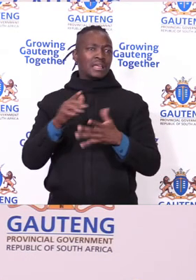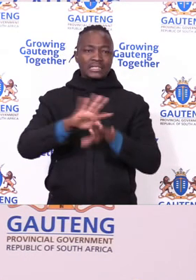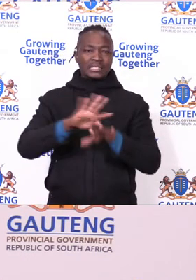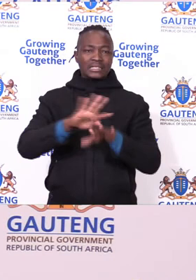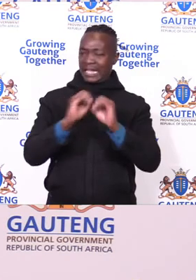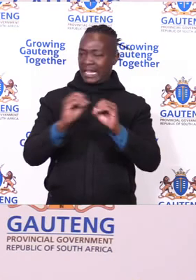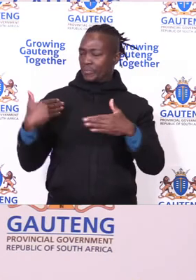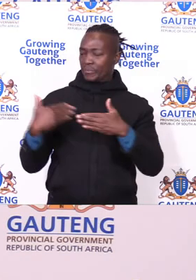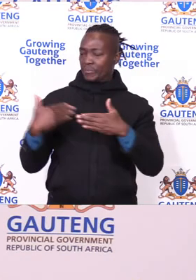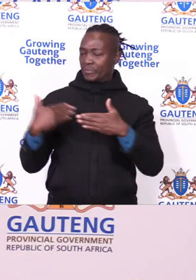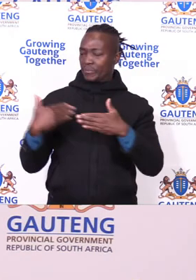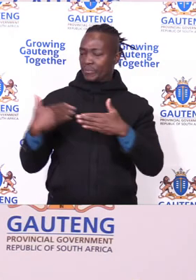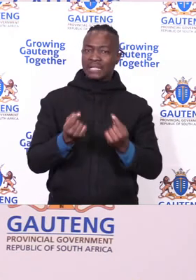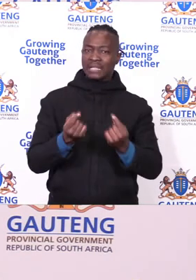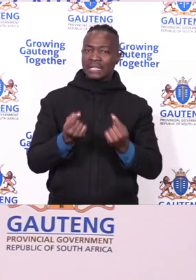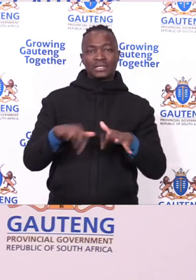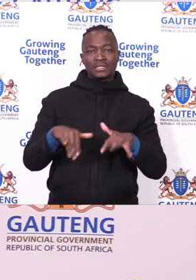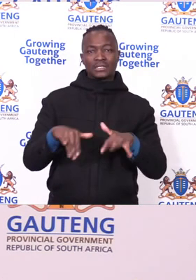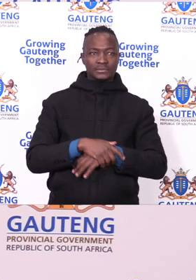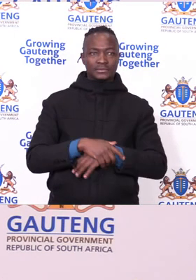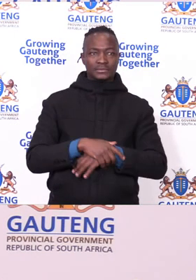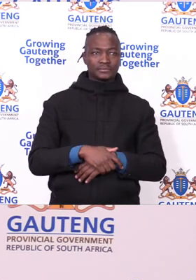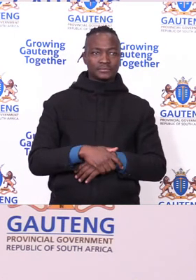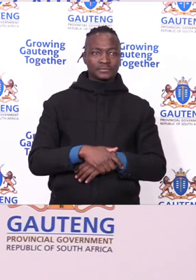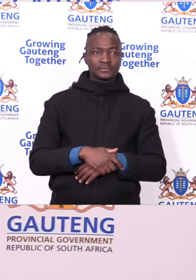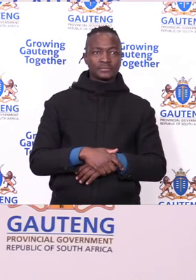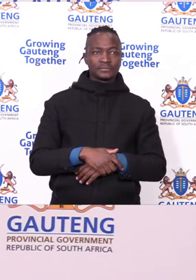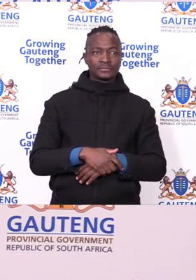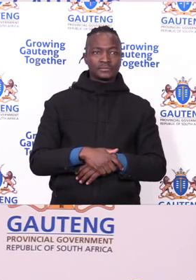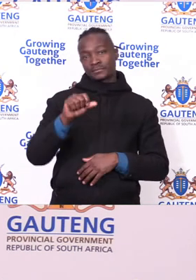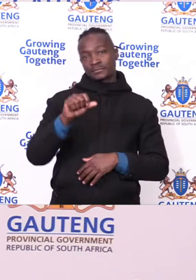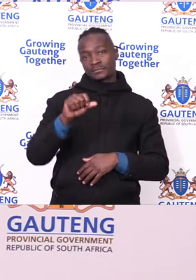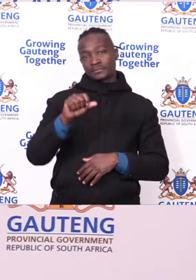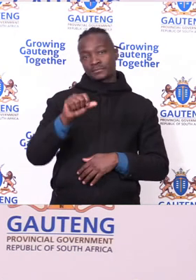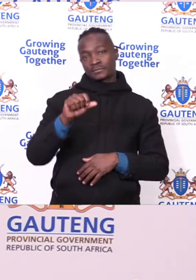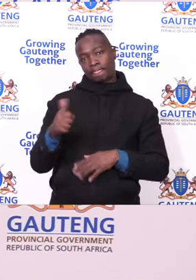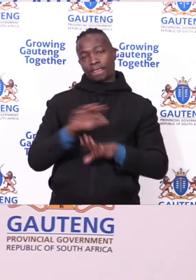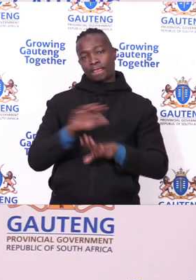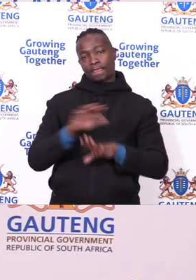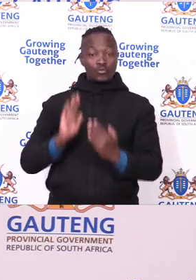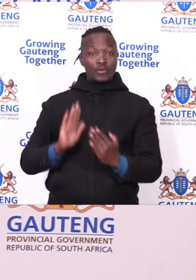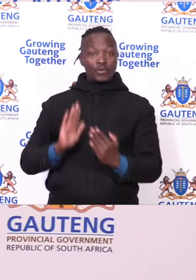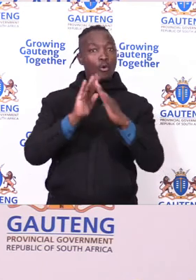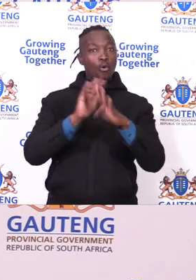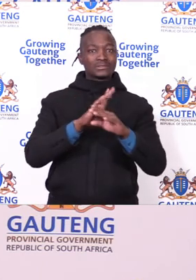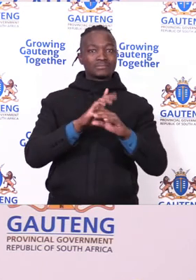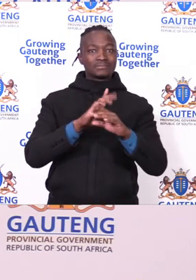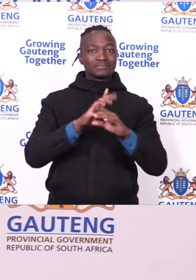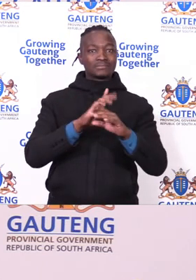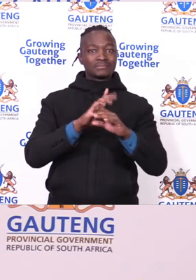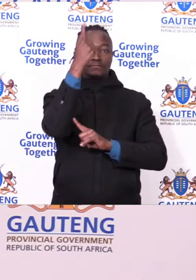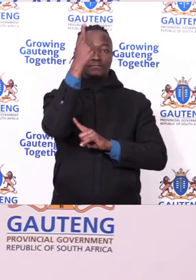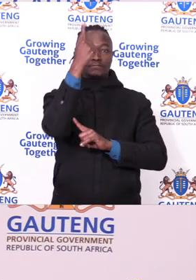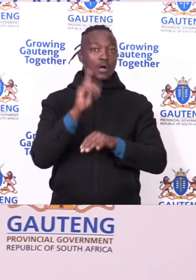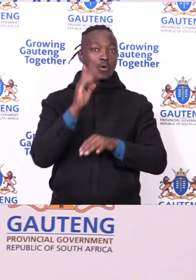been, nothing is functioning at the moment. The other part is that we are approaching the peak, and without these centers, the